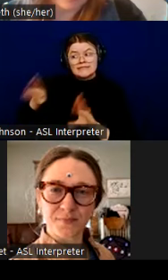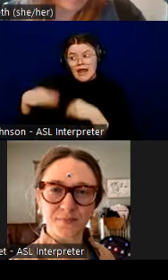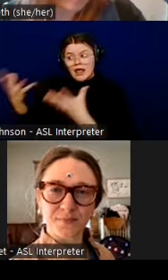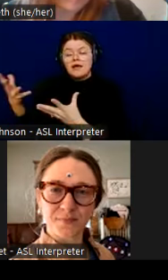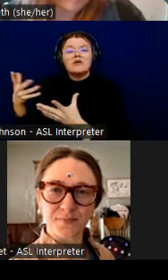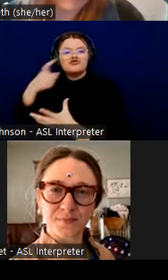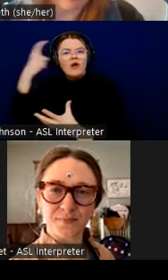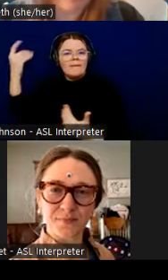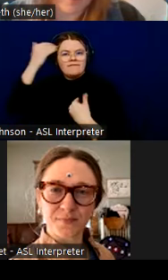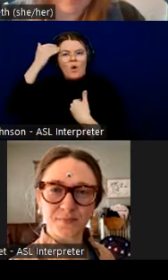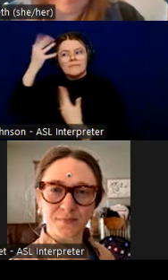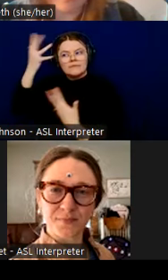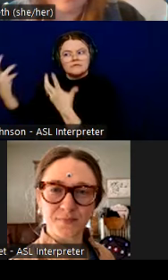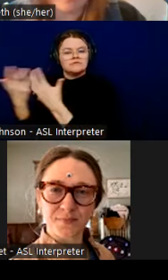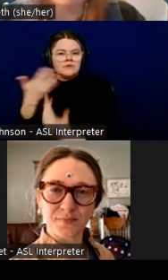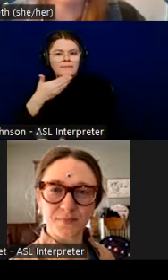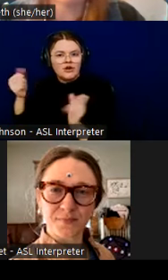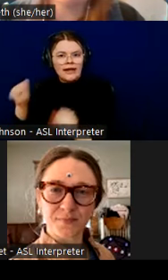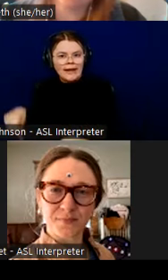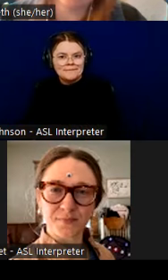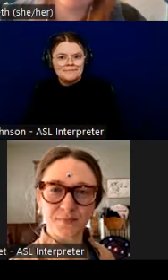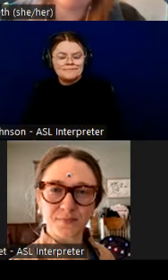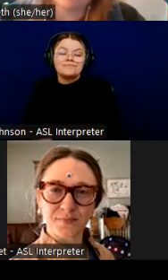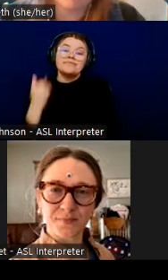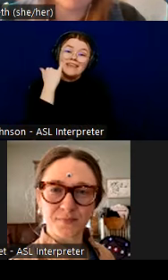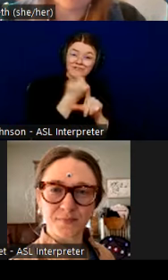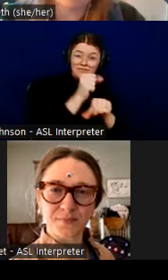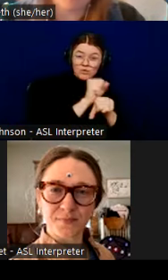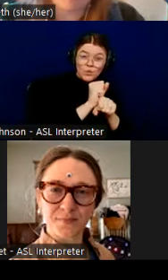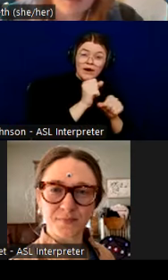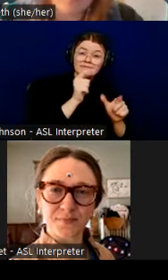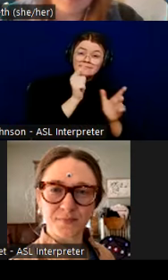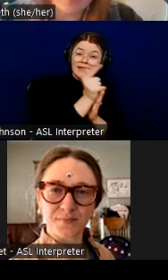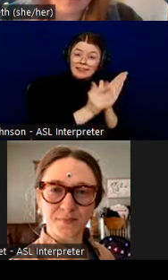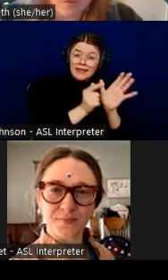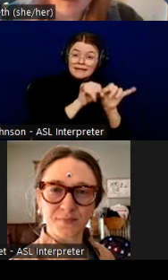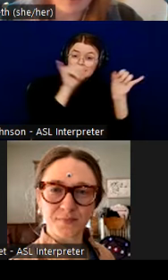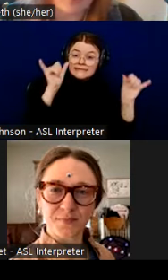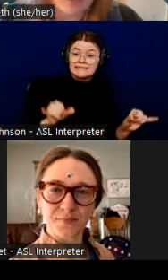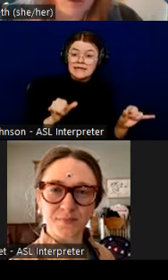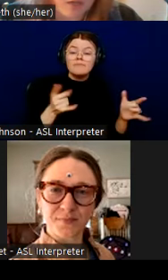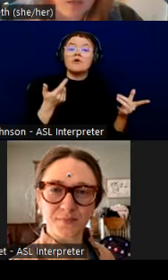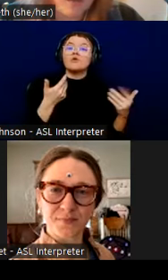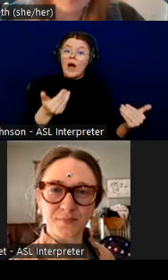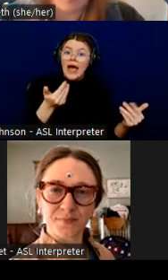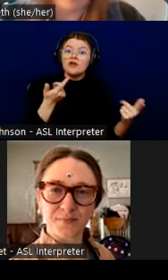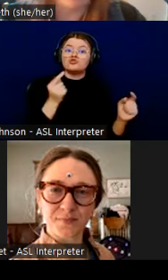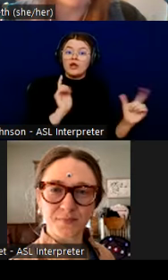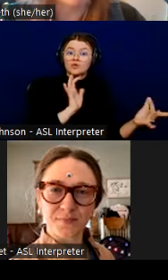Also, if you're a legal systems person, make connections with domestic violence advocates in your